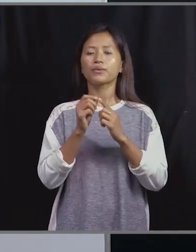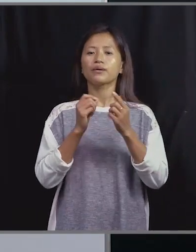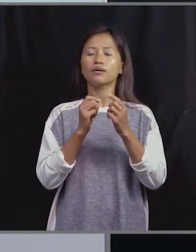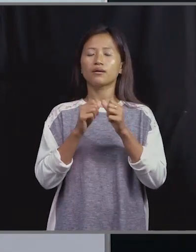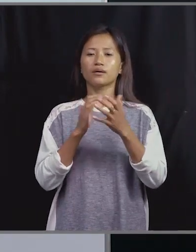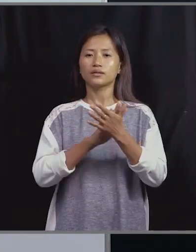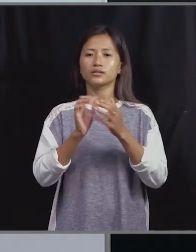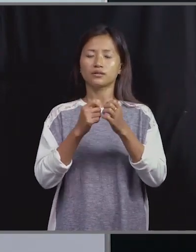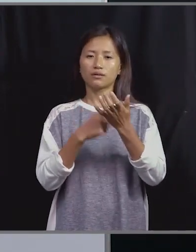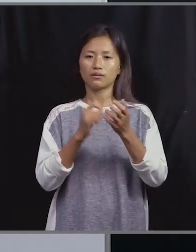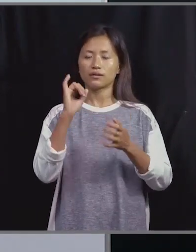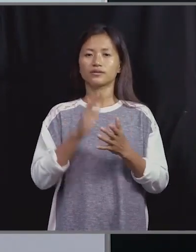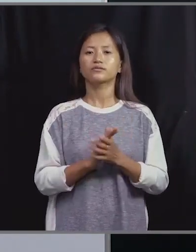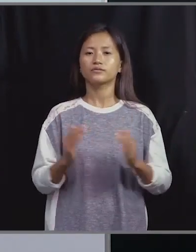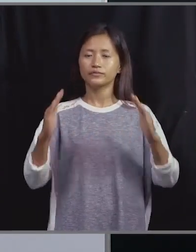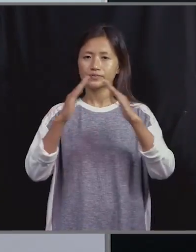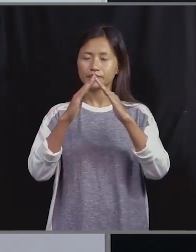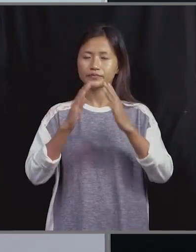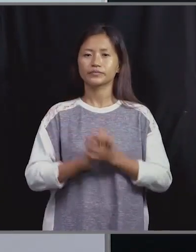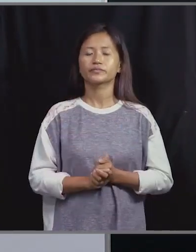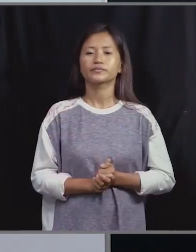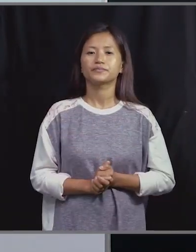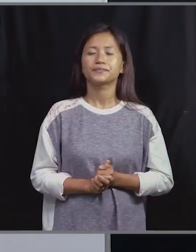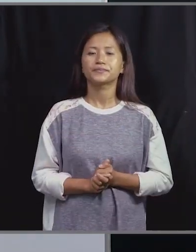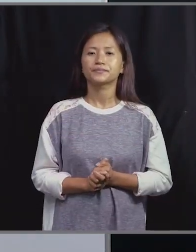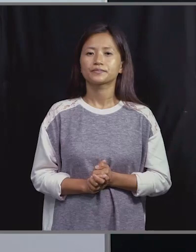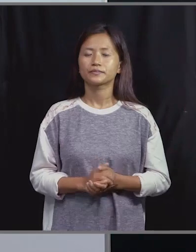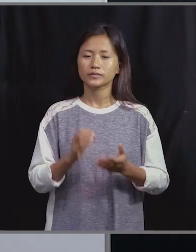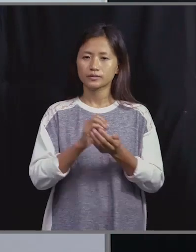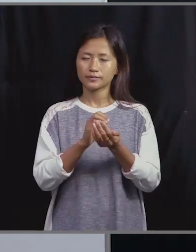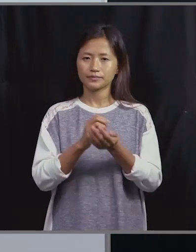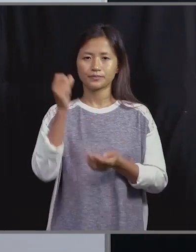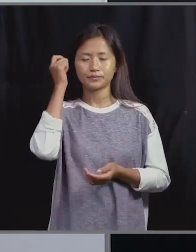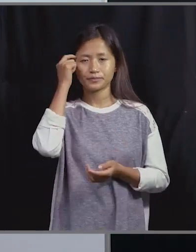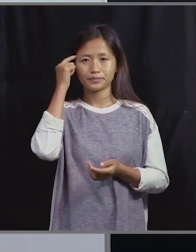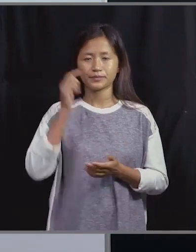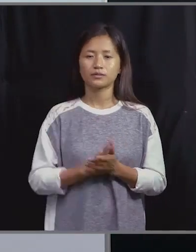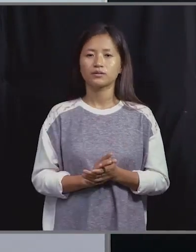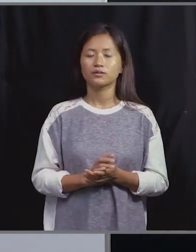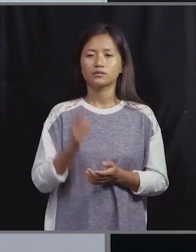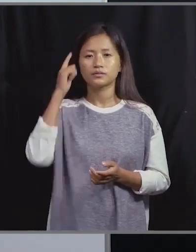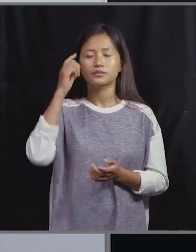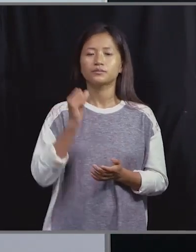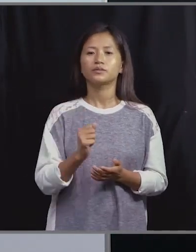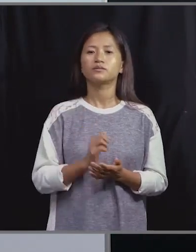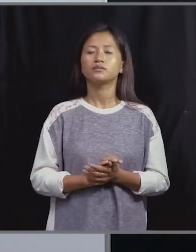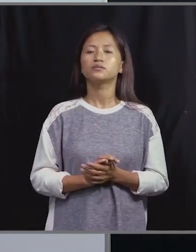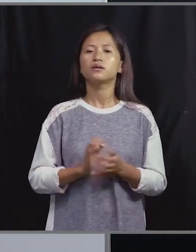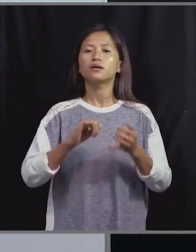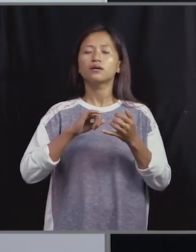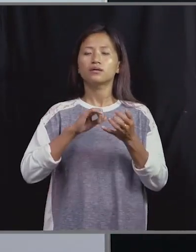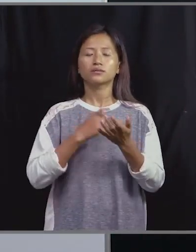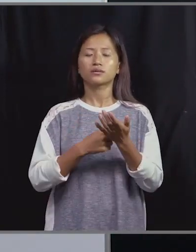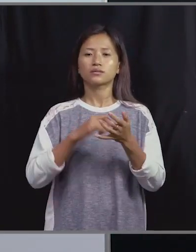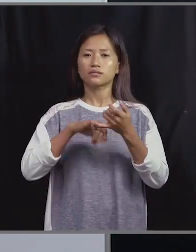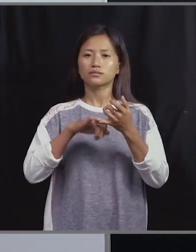people who settled at the foothill. So please keep in mind that, and please also do remember that the Santals are